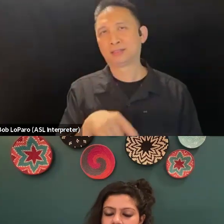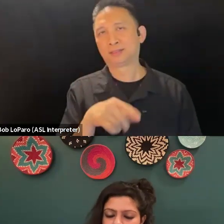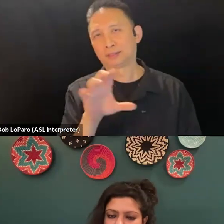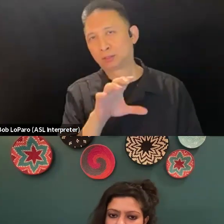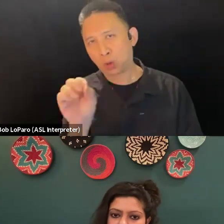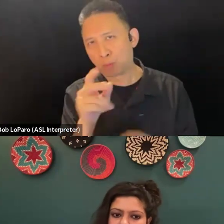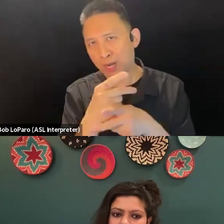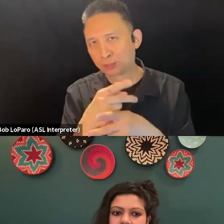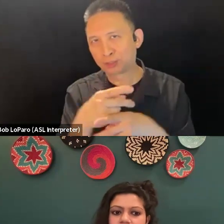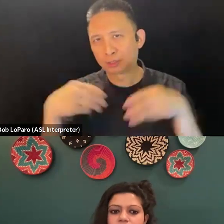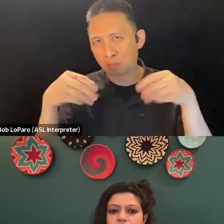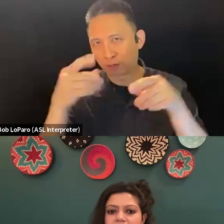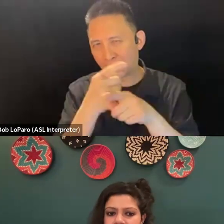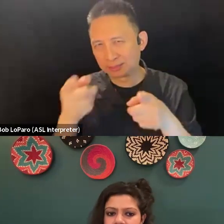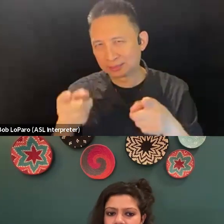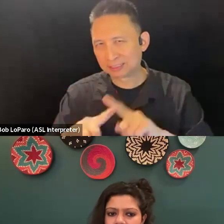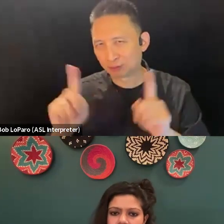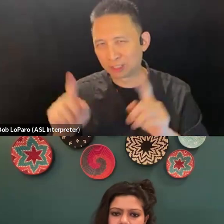flux. And